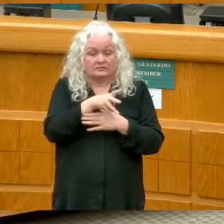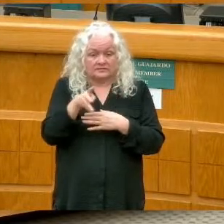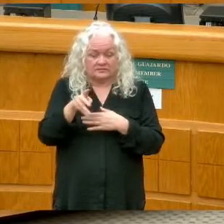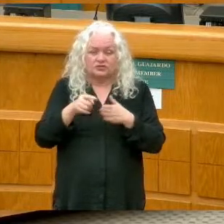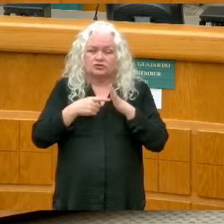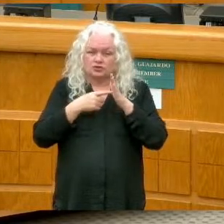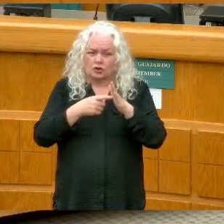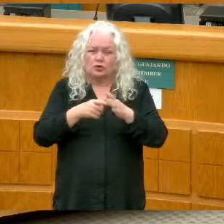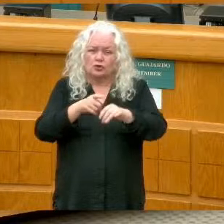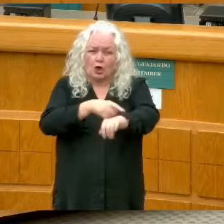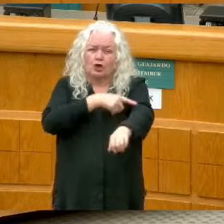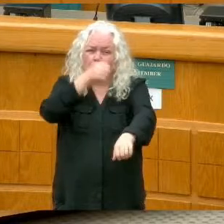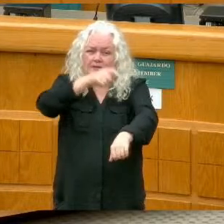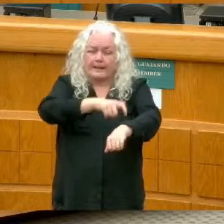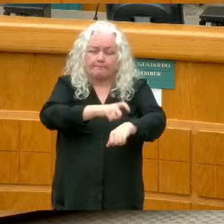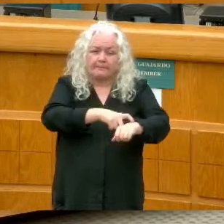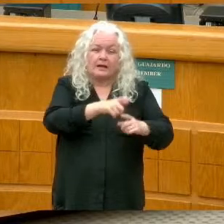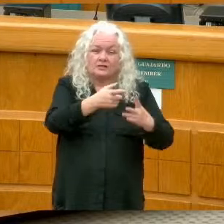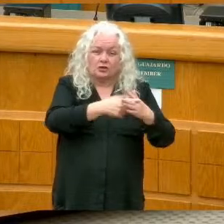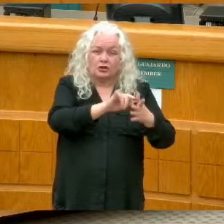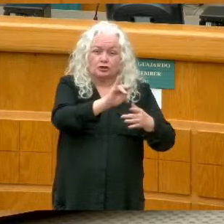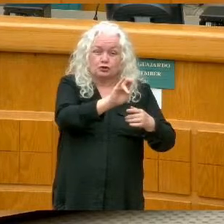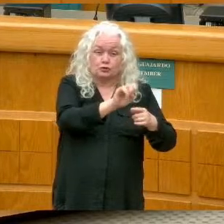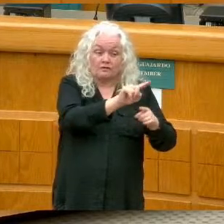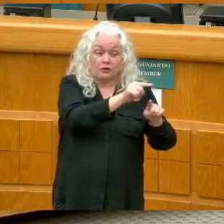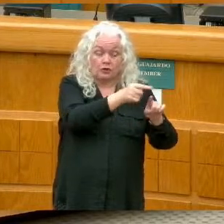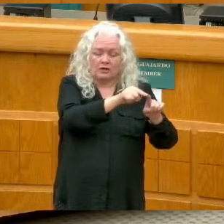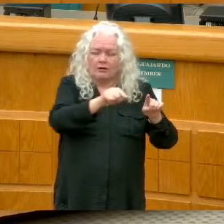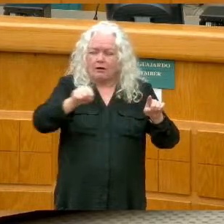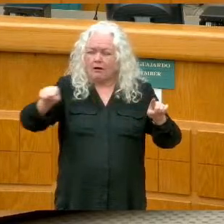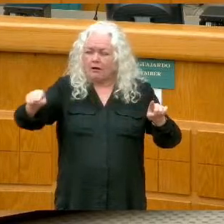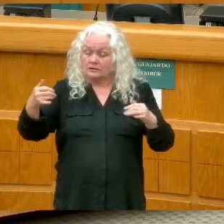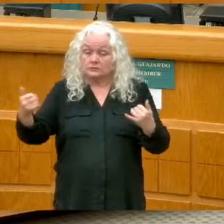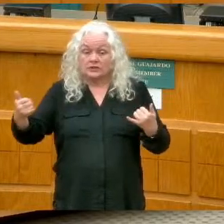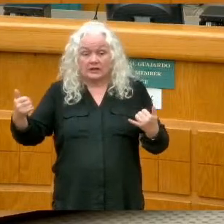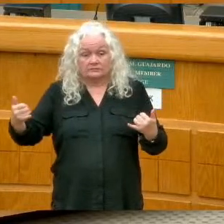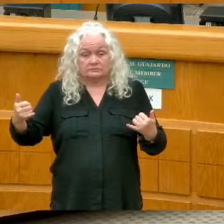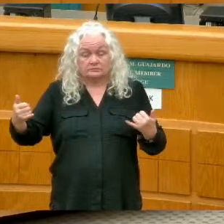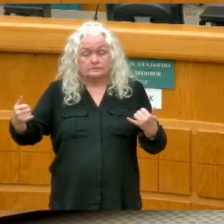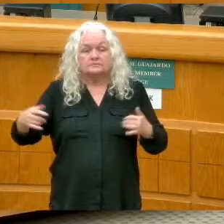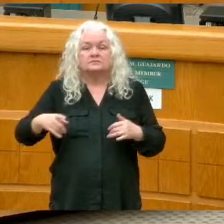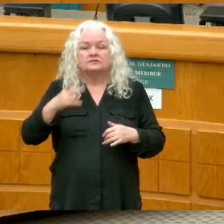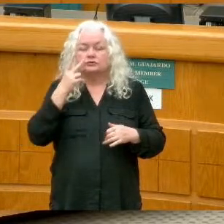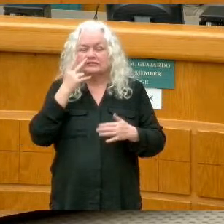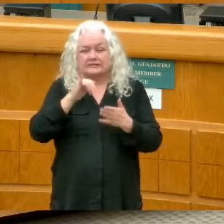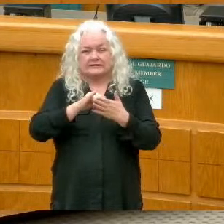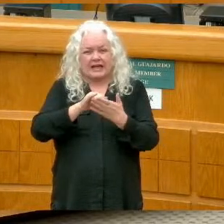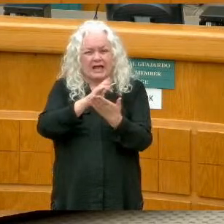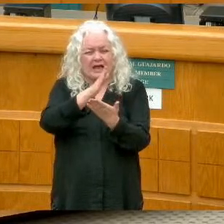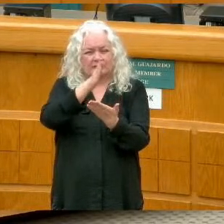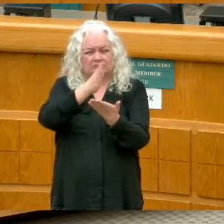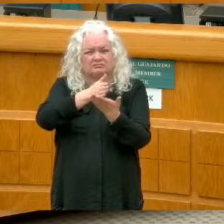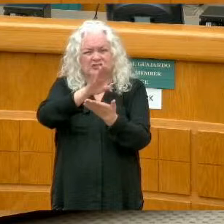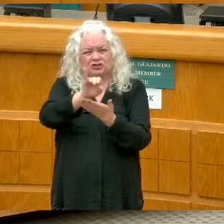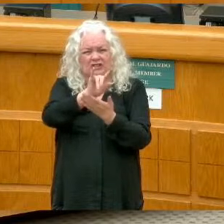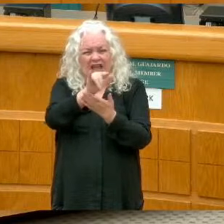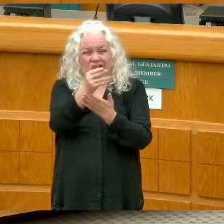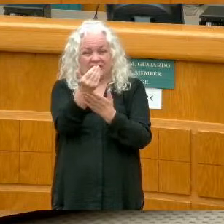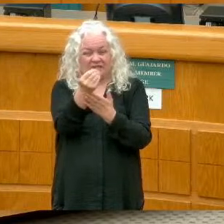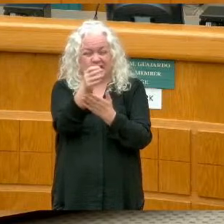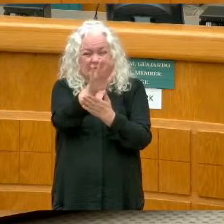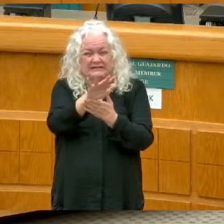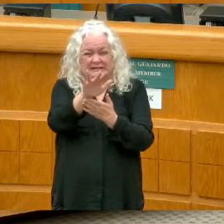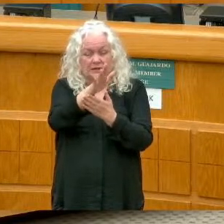much longer time frame, beginning in June 1 through present. So you can see in that mid-July, it was around July 15 or